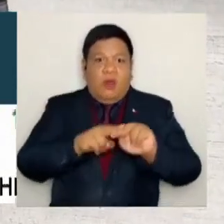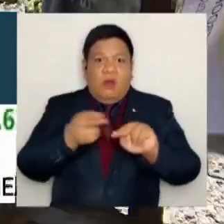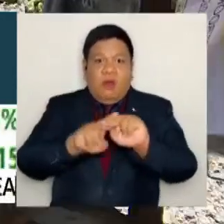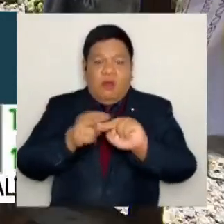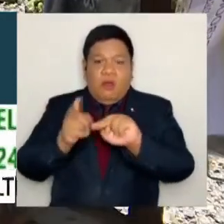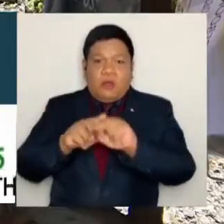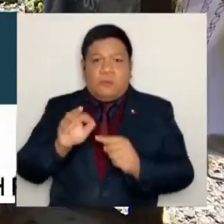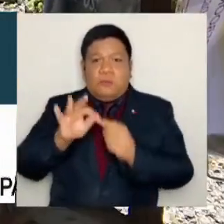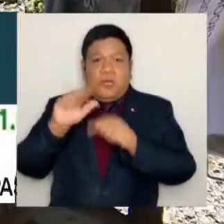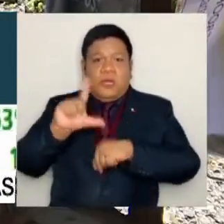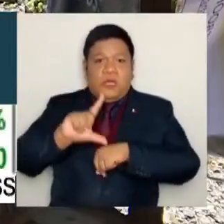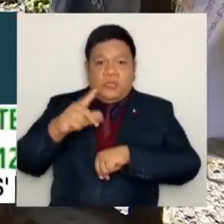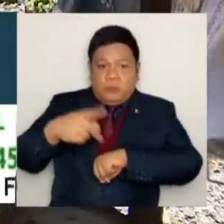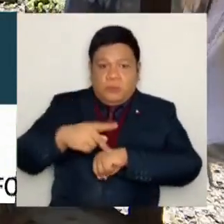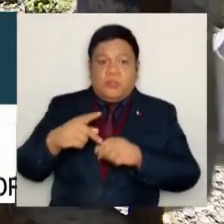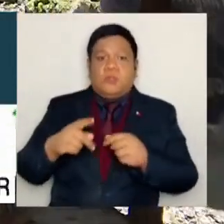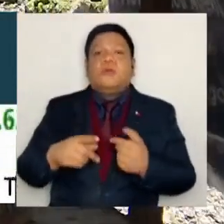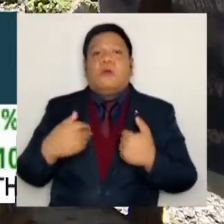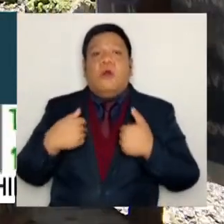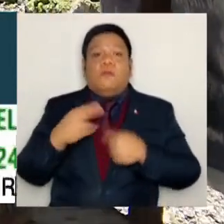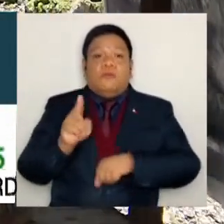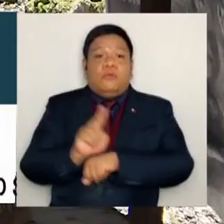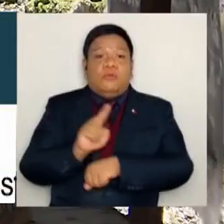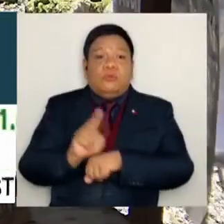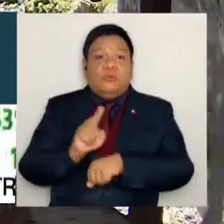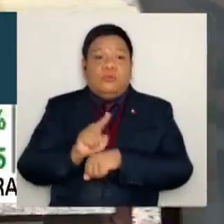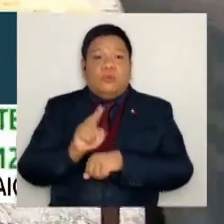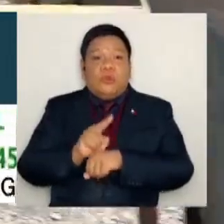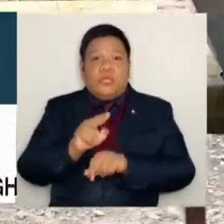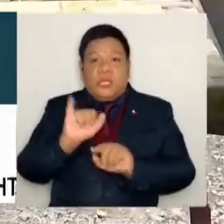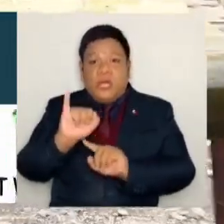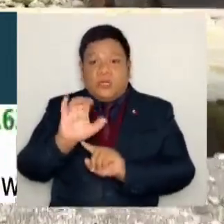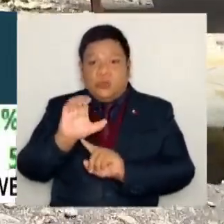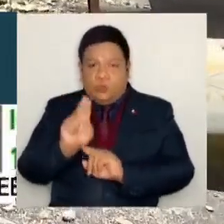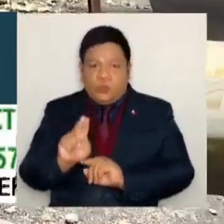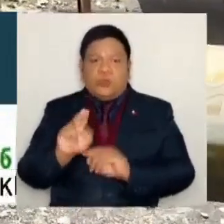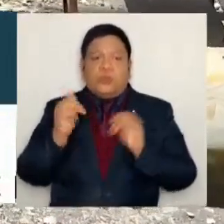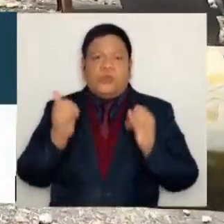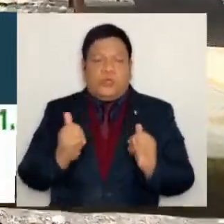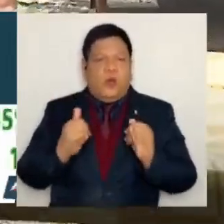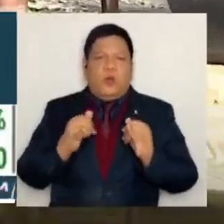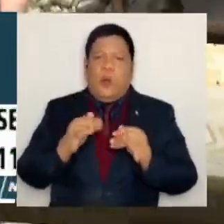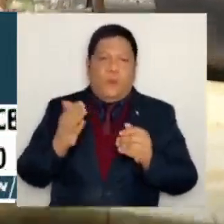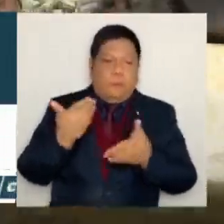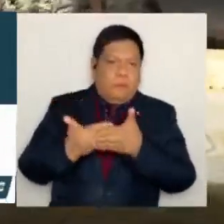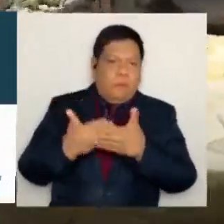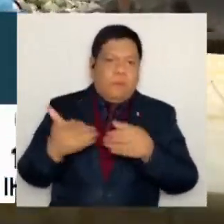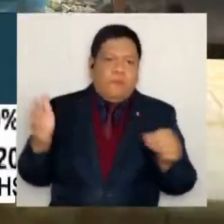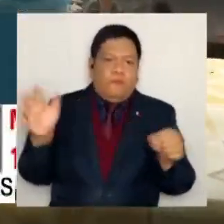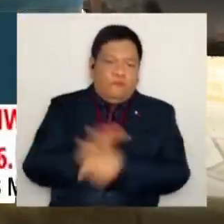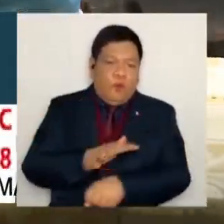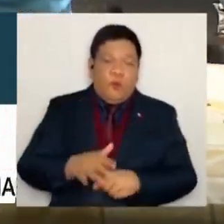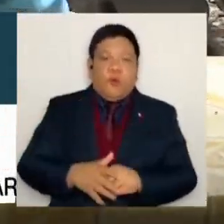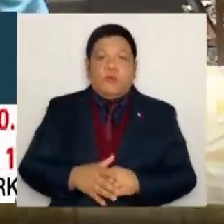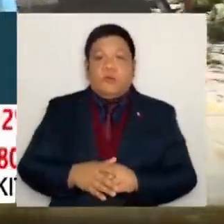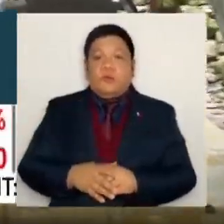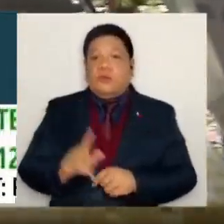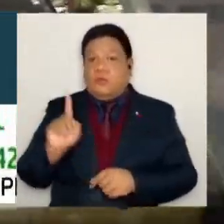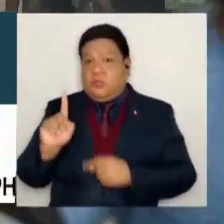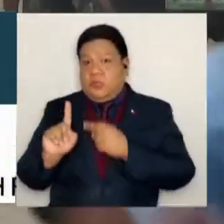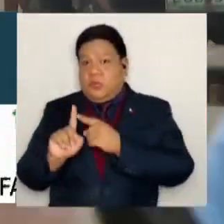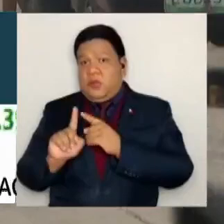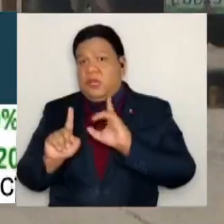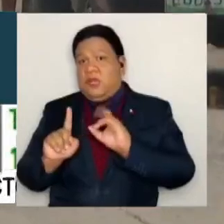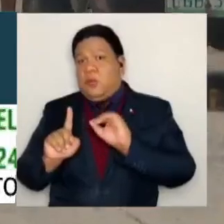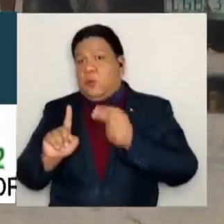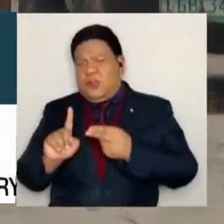Las Piñas, where the utilization rates at intensive care units are now at critical levels. But Dr. Edsel Salvana, a member of the